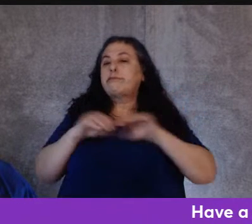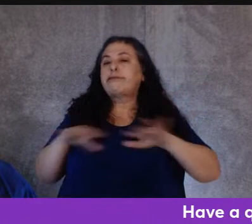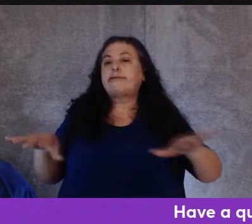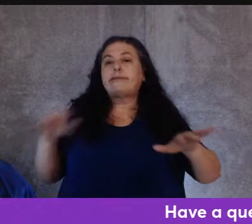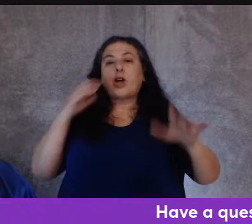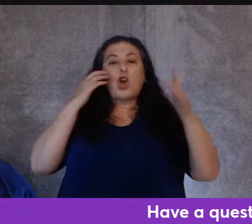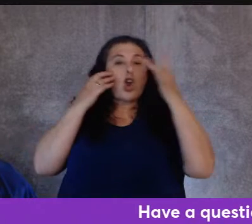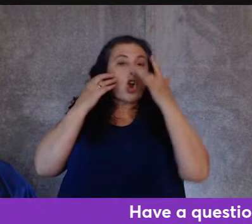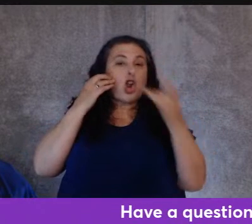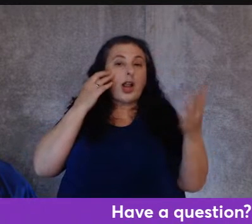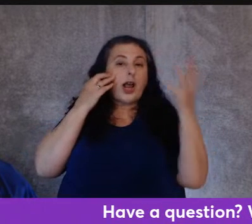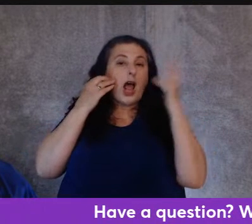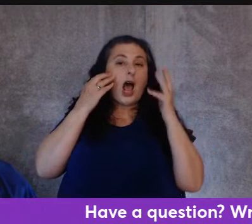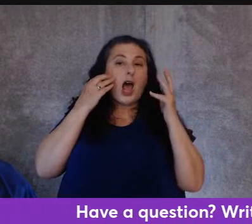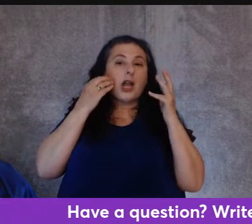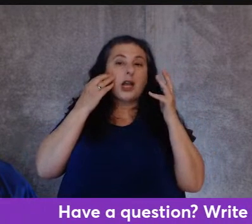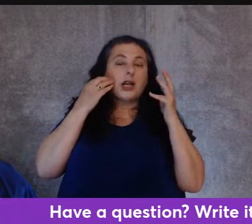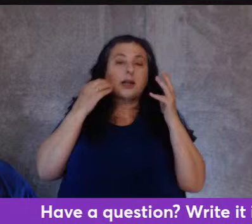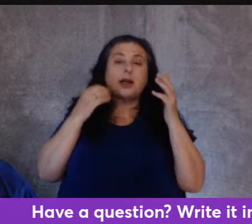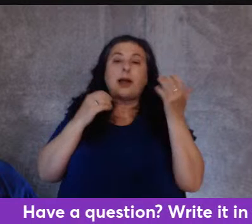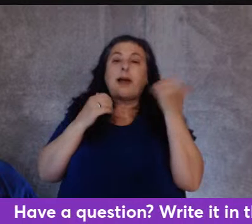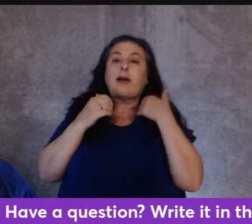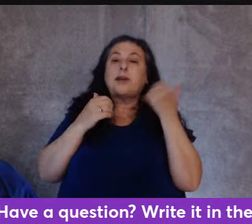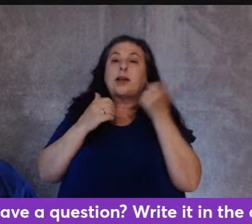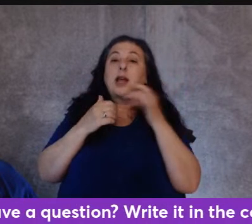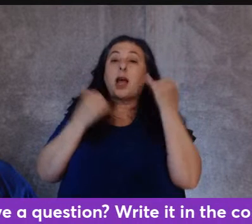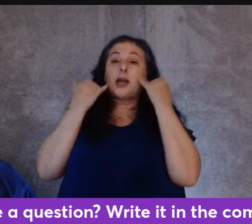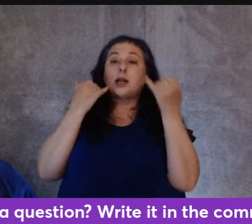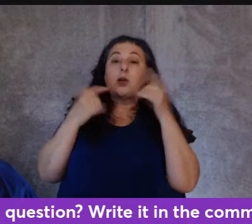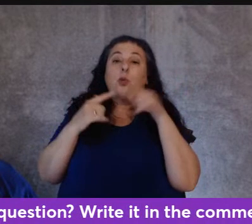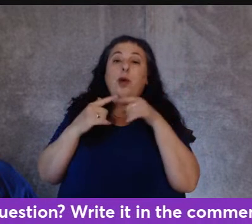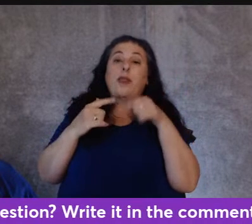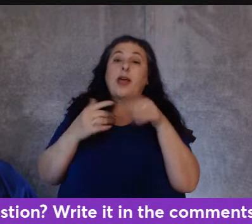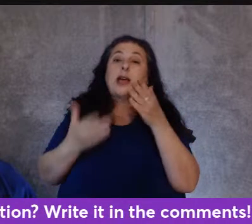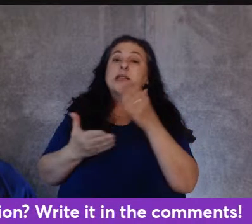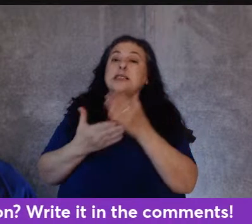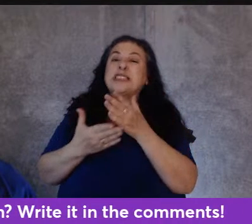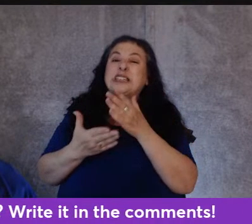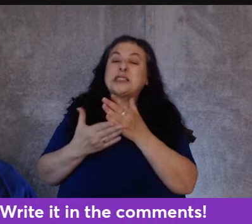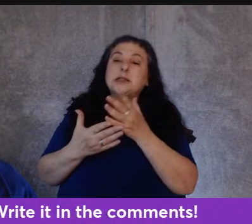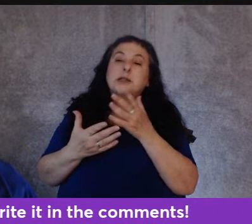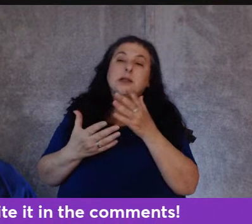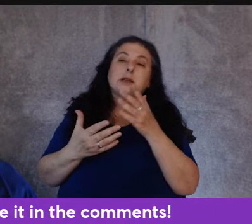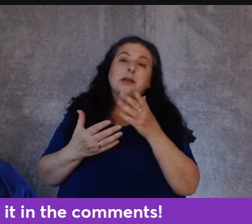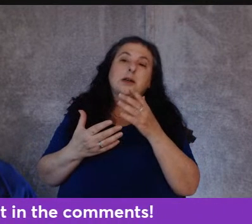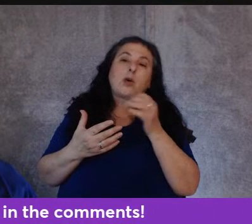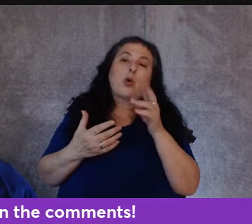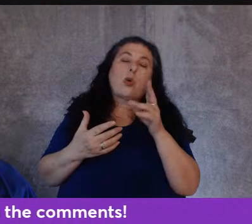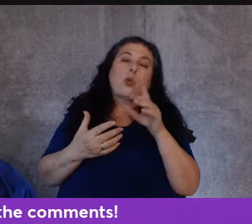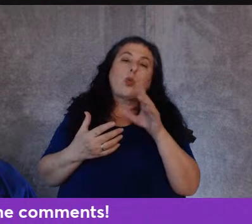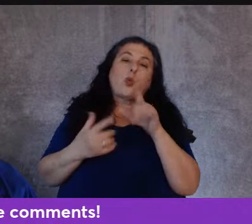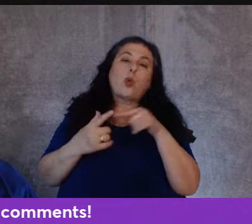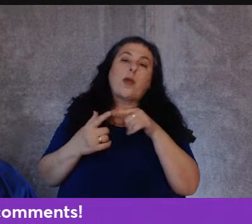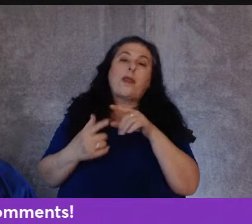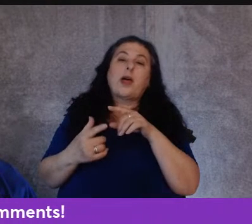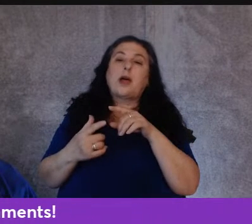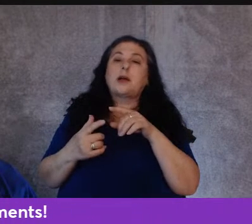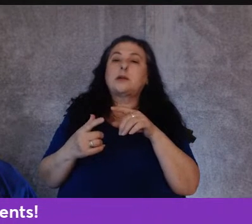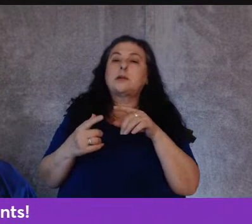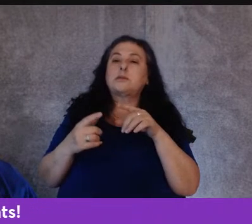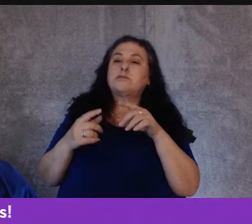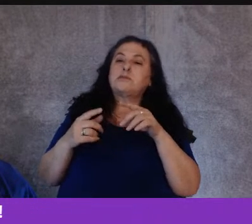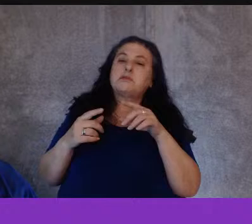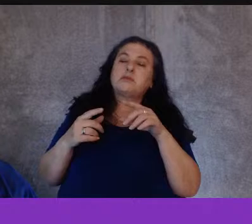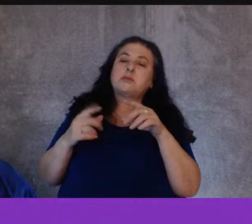early on, but do you have any idea when these may have ceased, and or when the characterization of